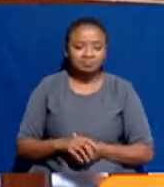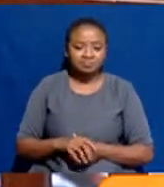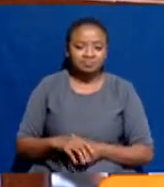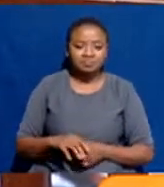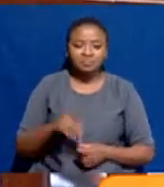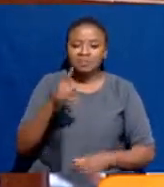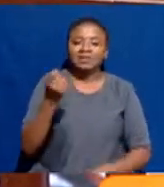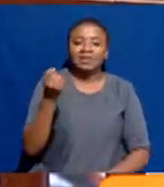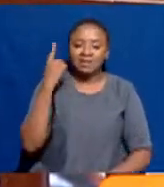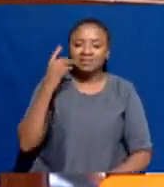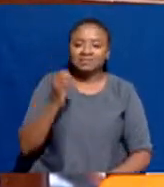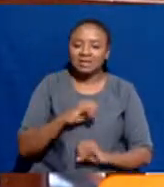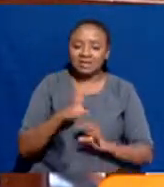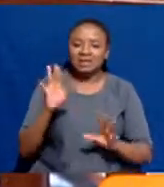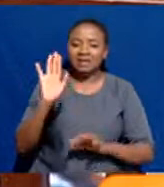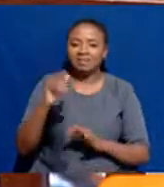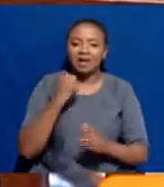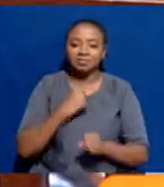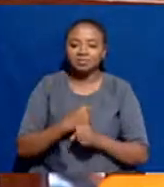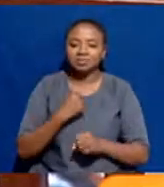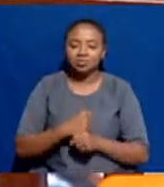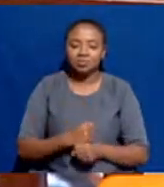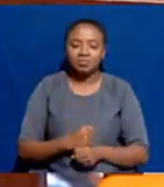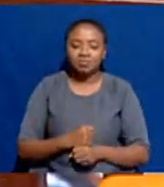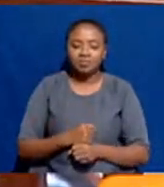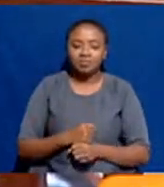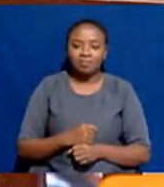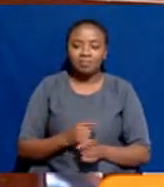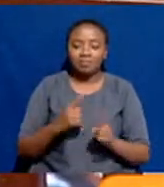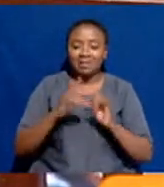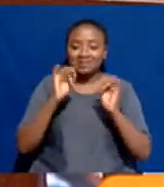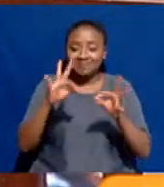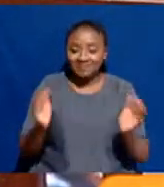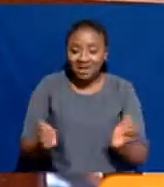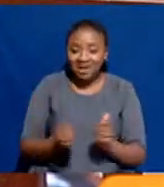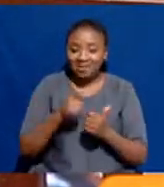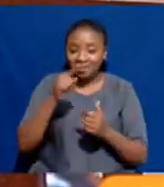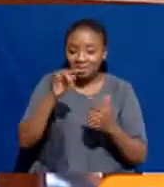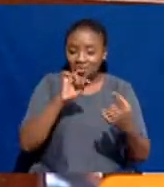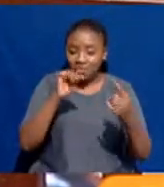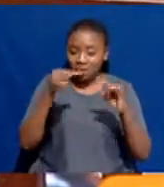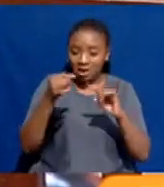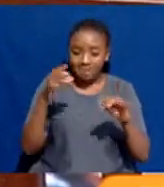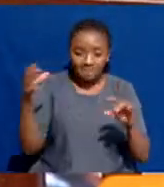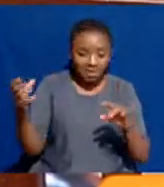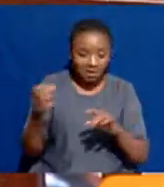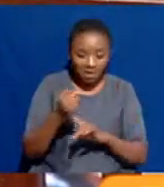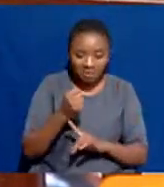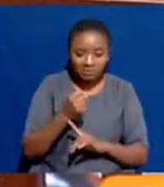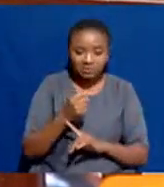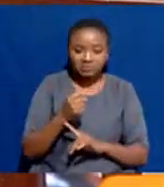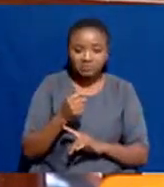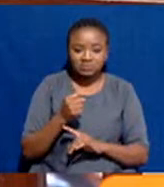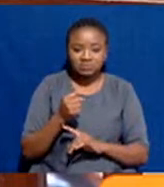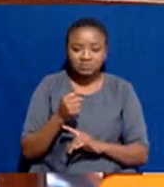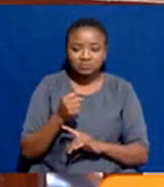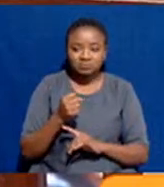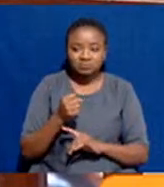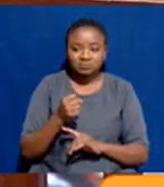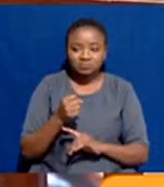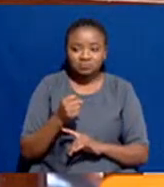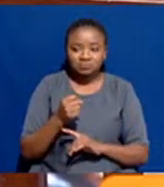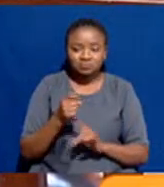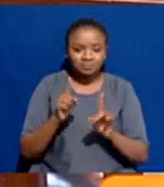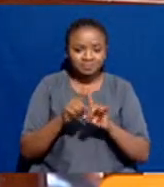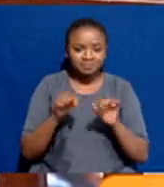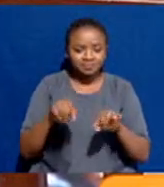they understand the risk that comes with the job. Don't stone the police, but if they get injured, they will be they'll be helped. I've watched the Citizen